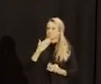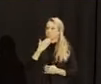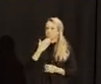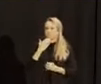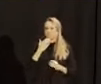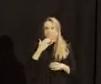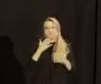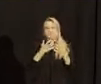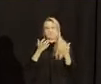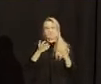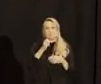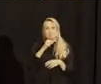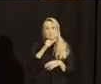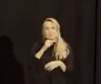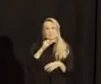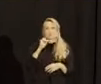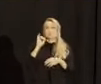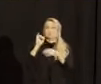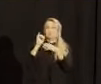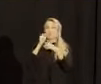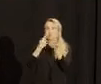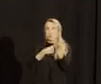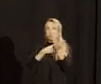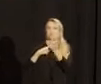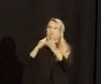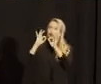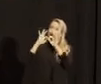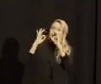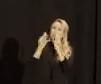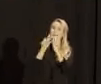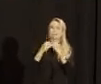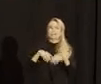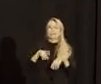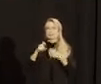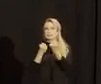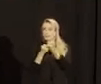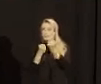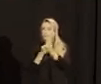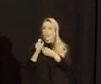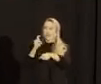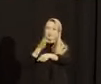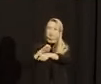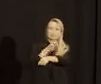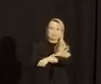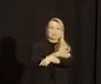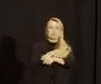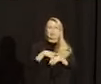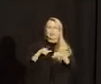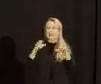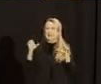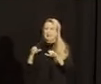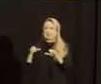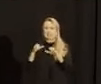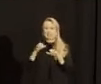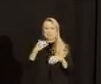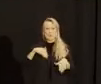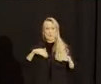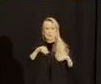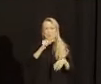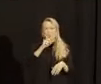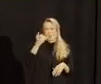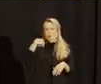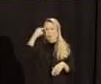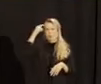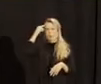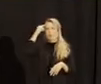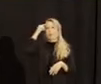top. Things regarding family, things regarding supports and connecting activities, right? It just makes me think of